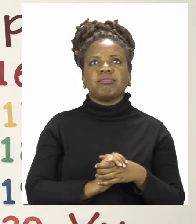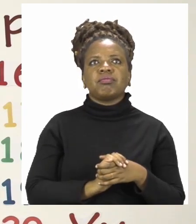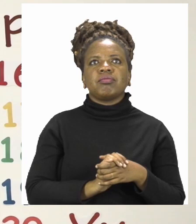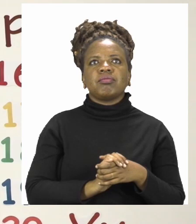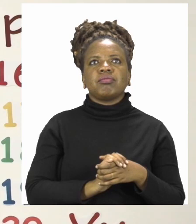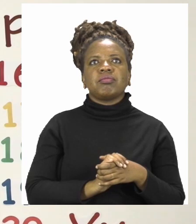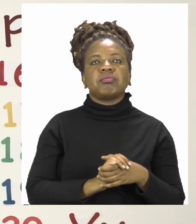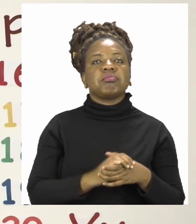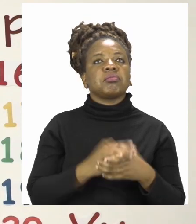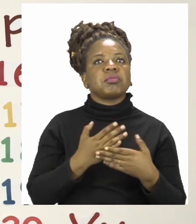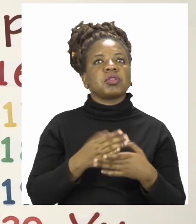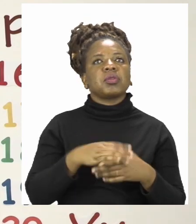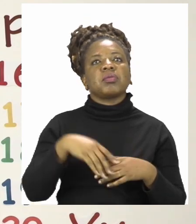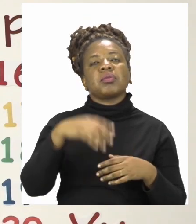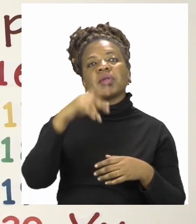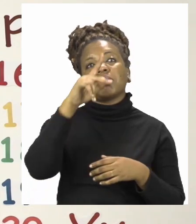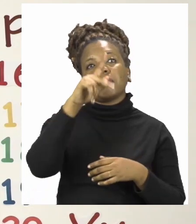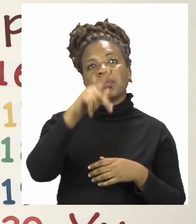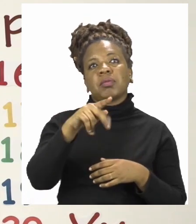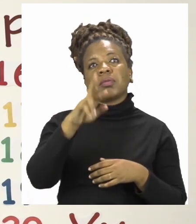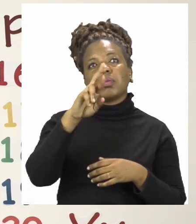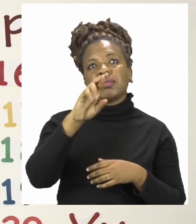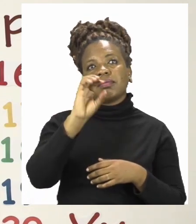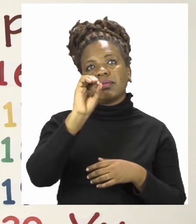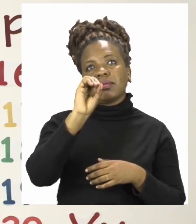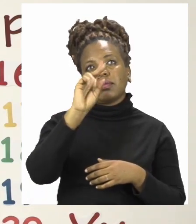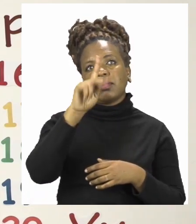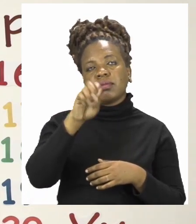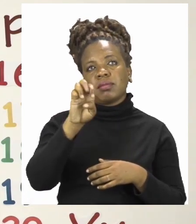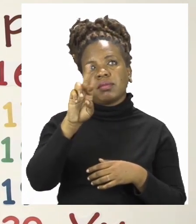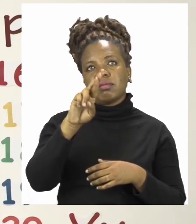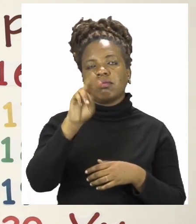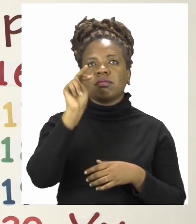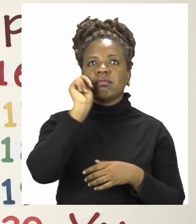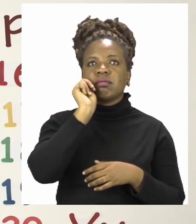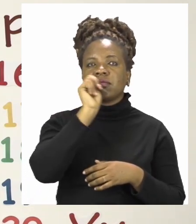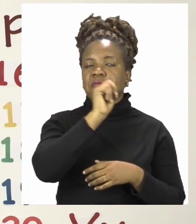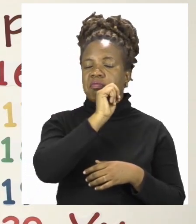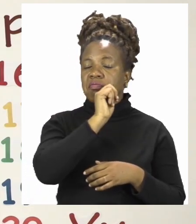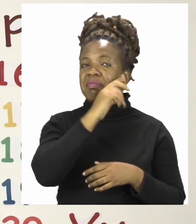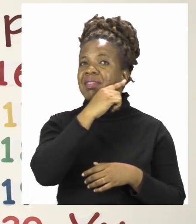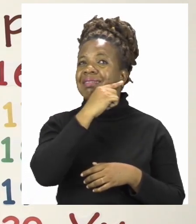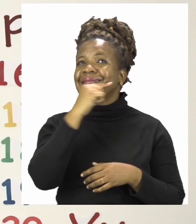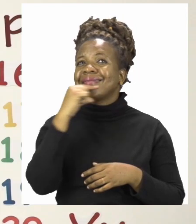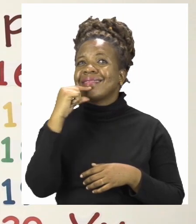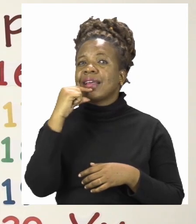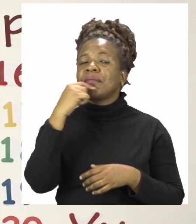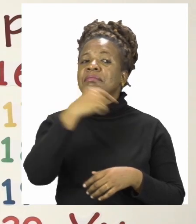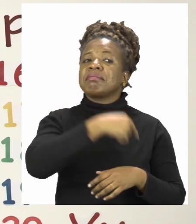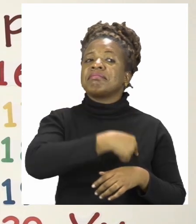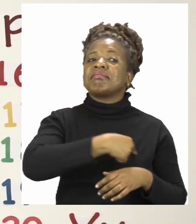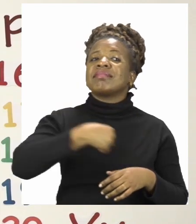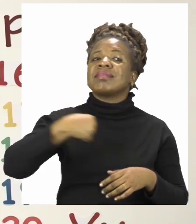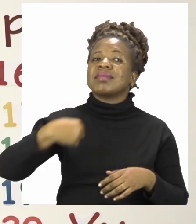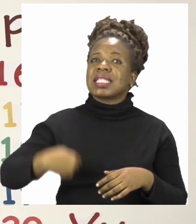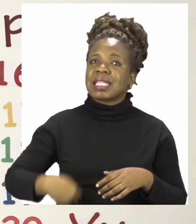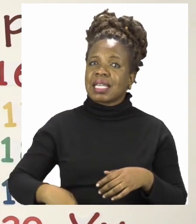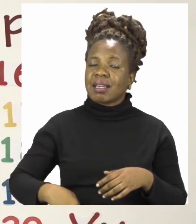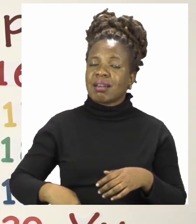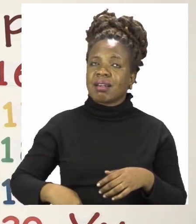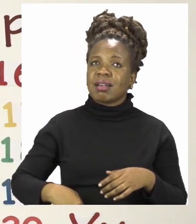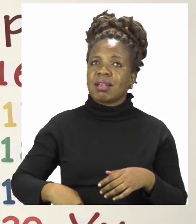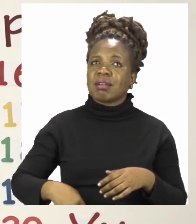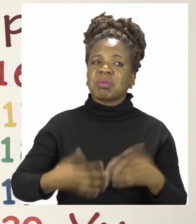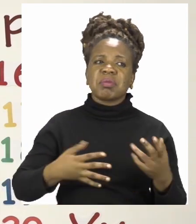a small letter C. But because we know the name of the country, China, we do